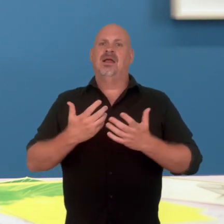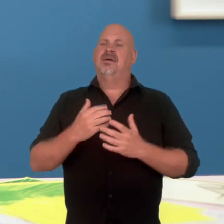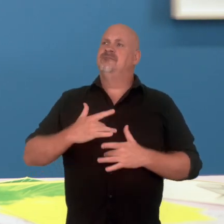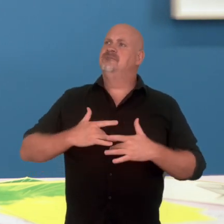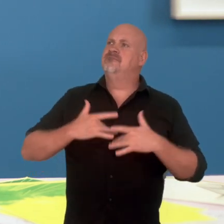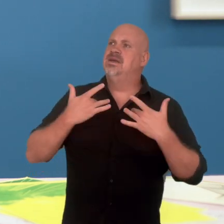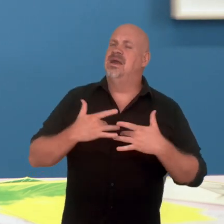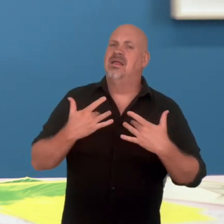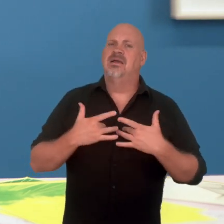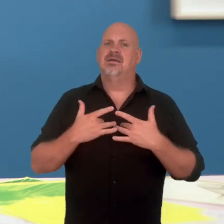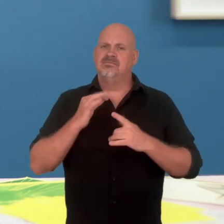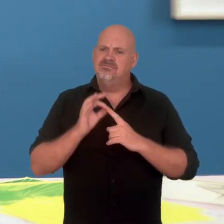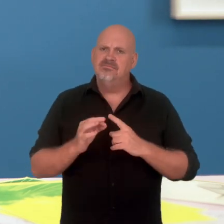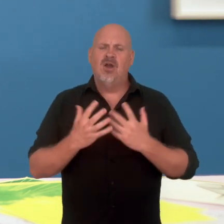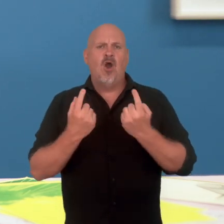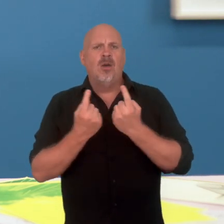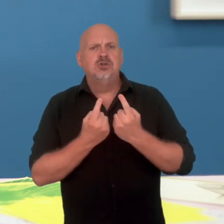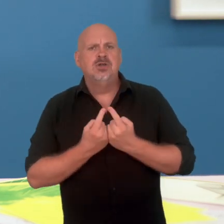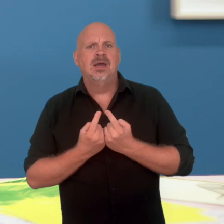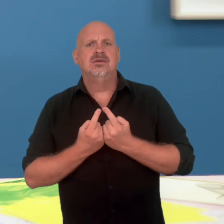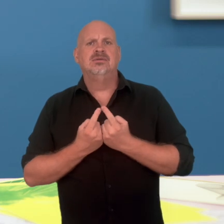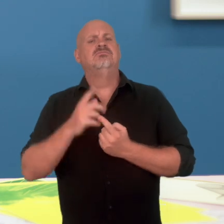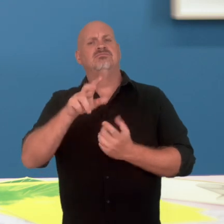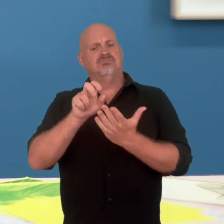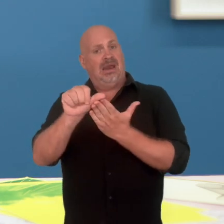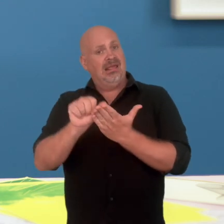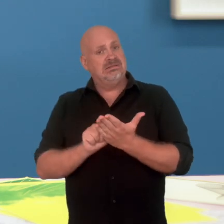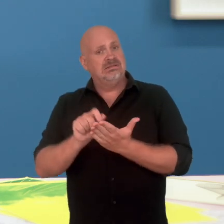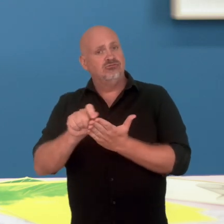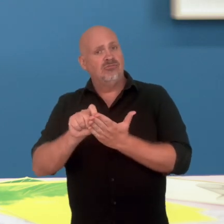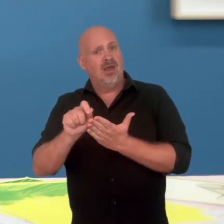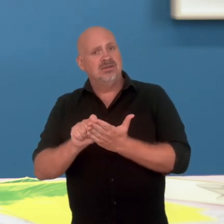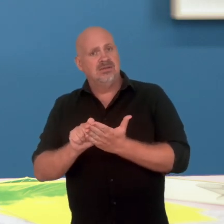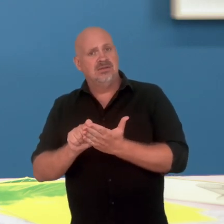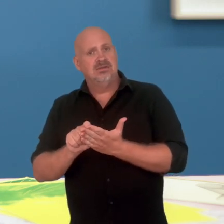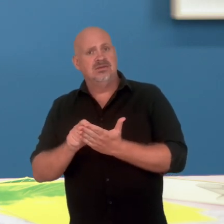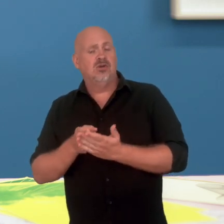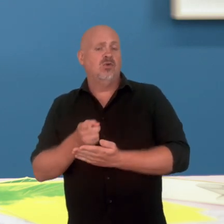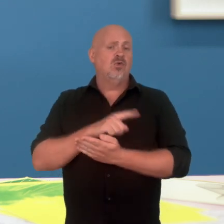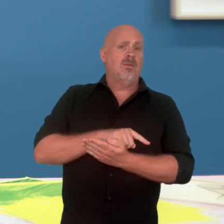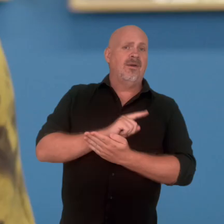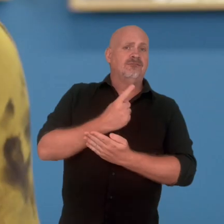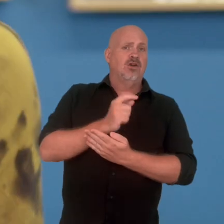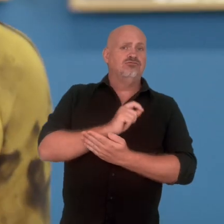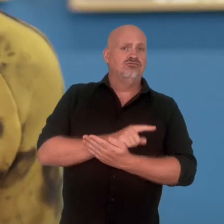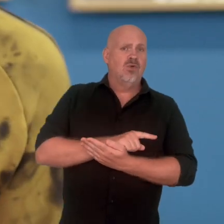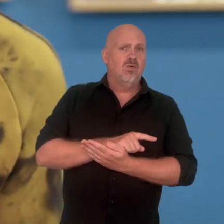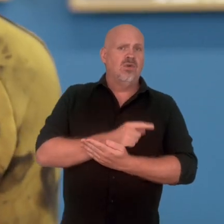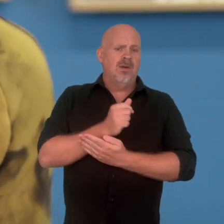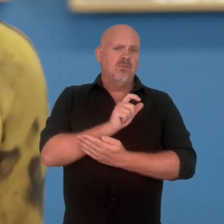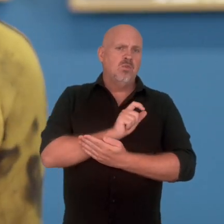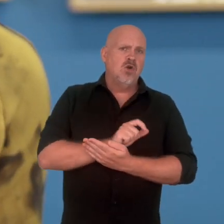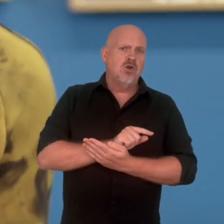or objects, make a list of them. You might go back to your first drawing, some of the words over there. You